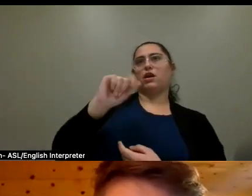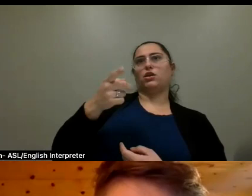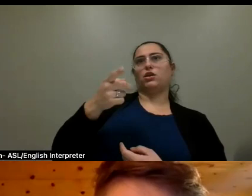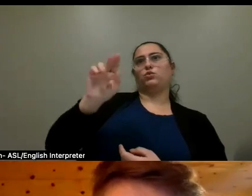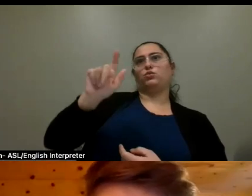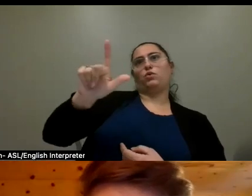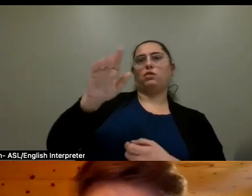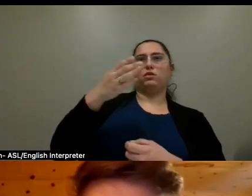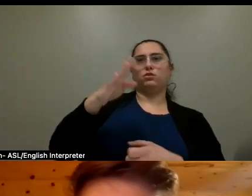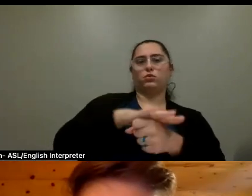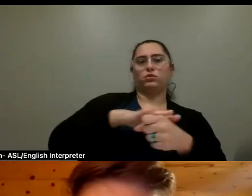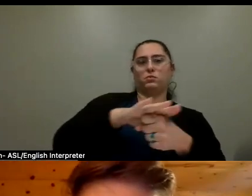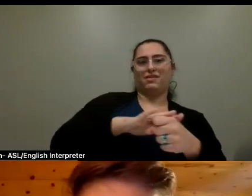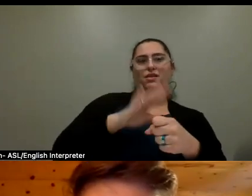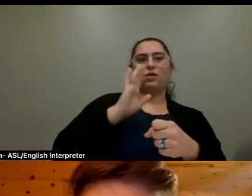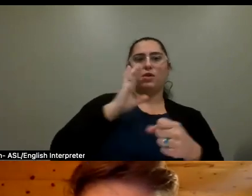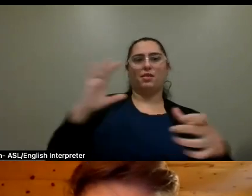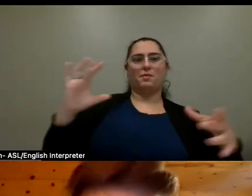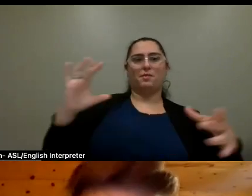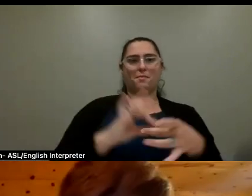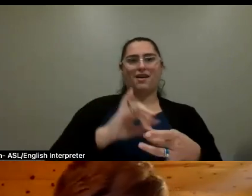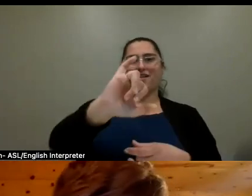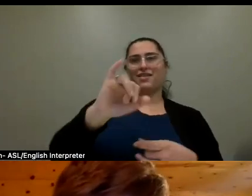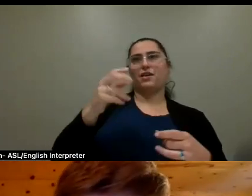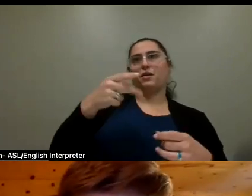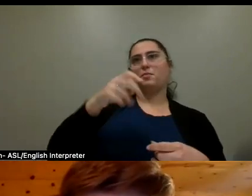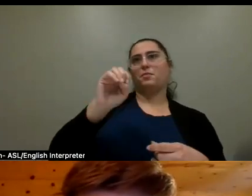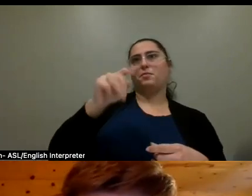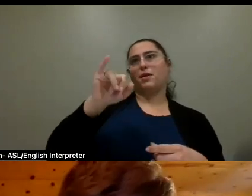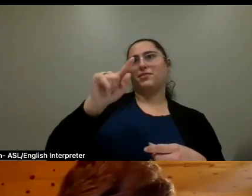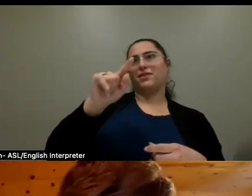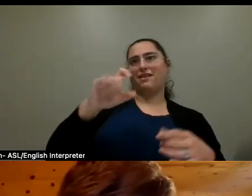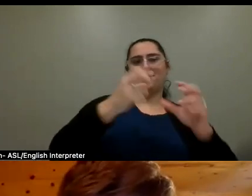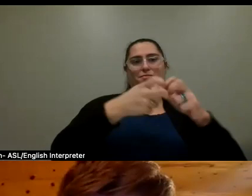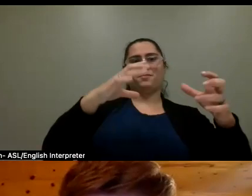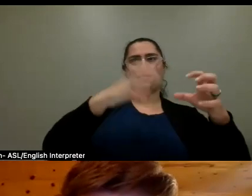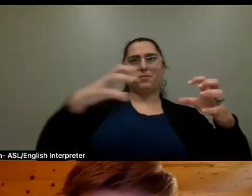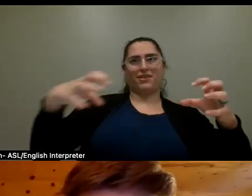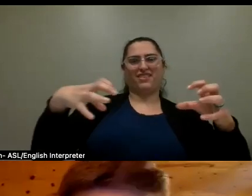a protein structure, this de novo small peptide that would